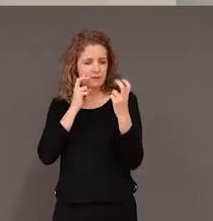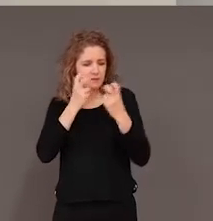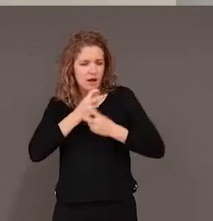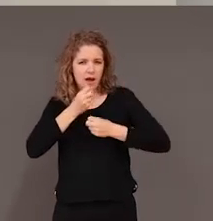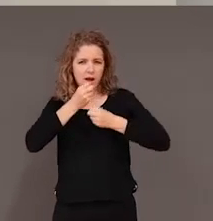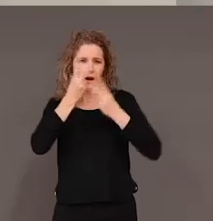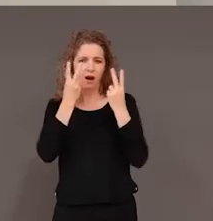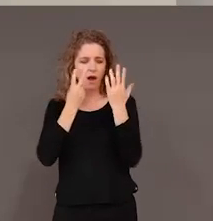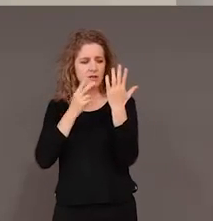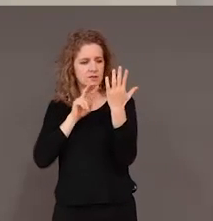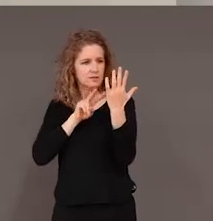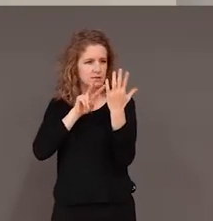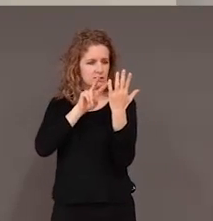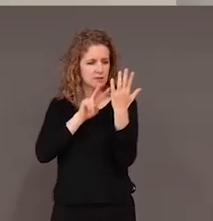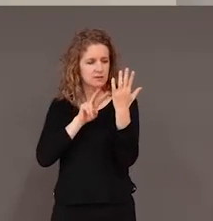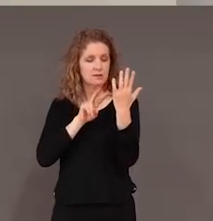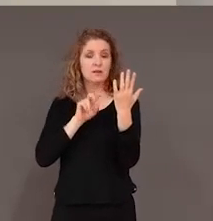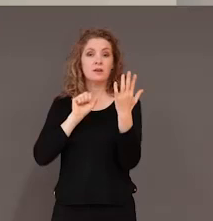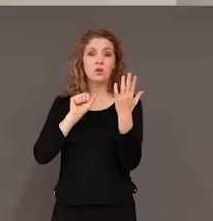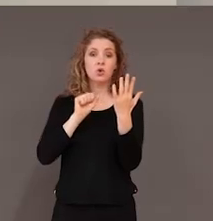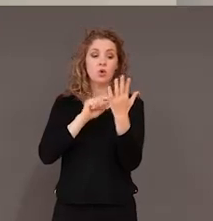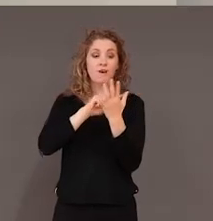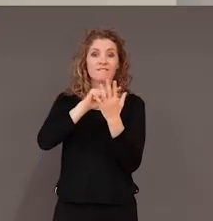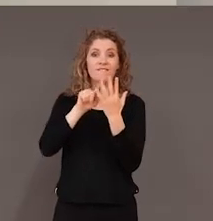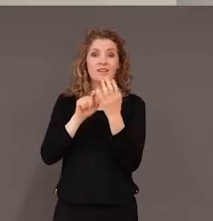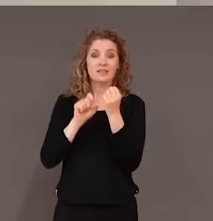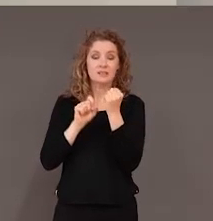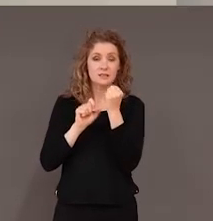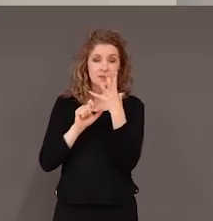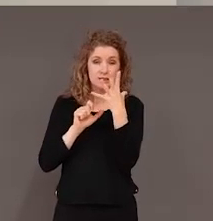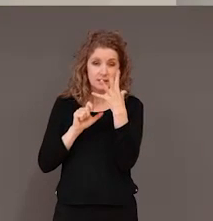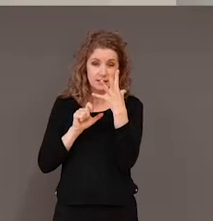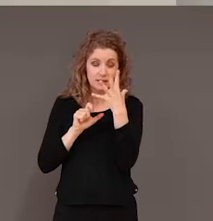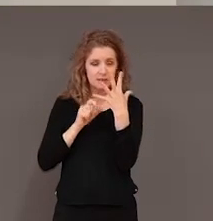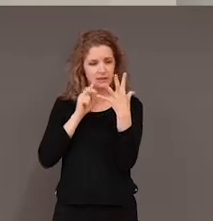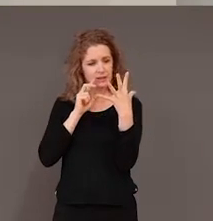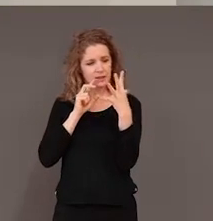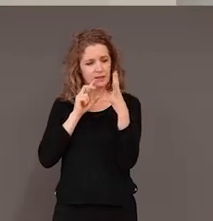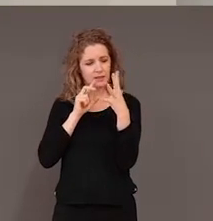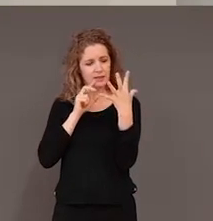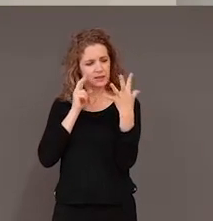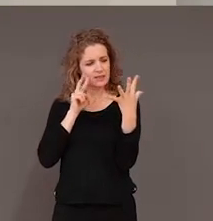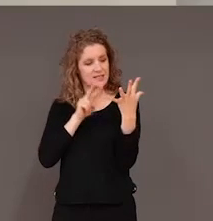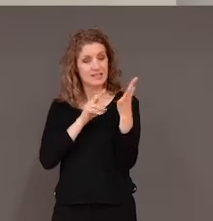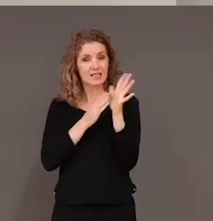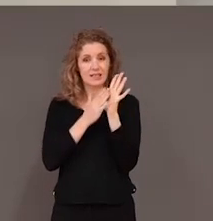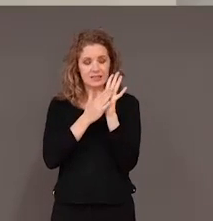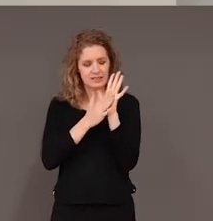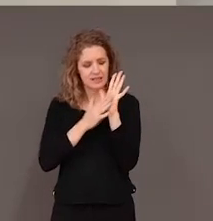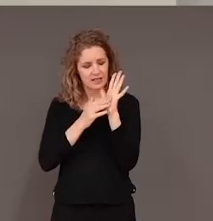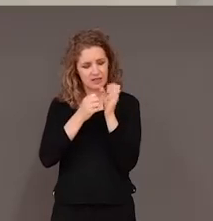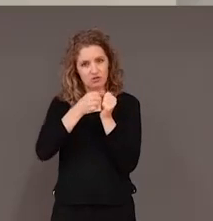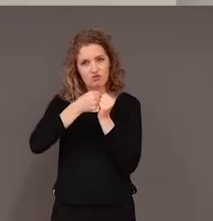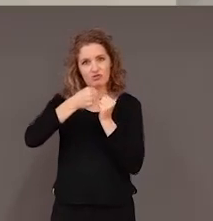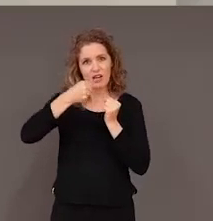each colour. Now very slowly stretch your fingers out quite hard and notice how the skin in the palm of your